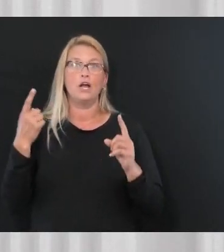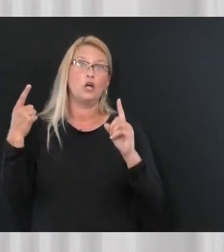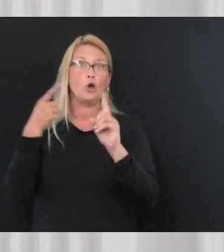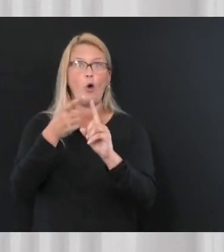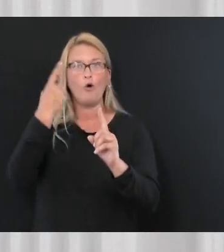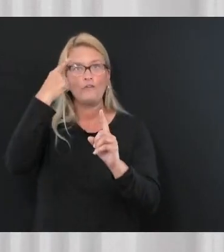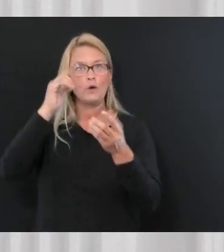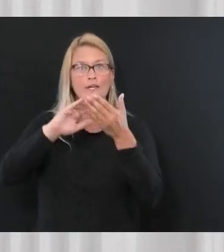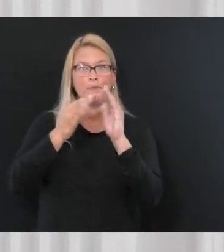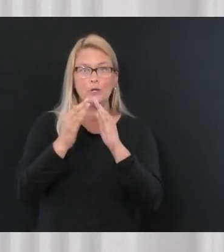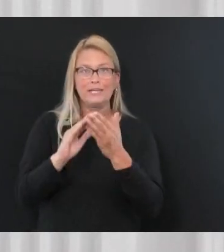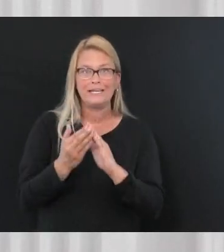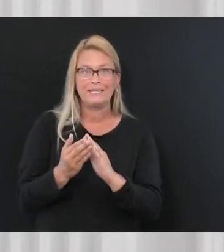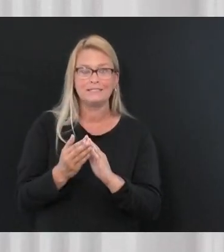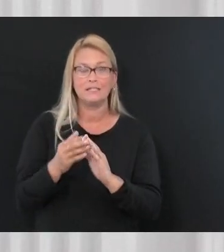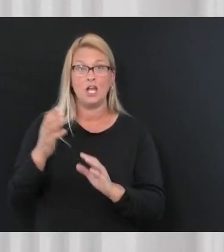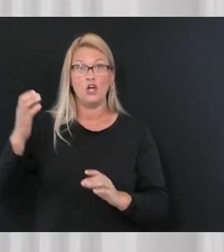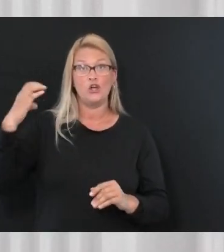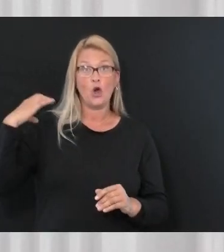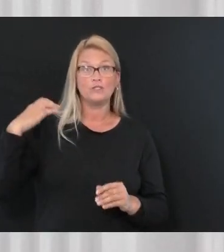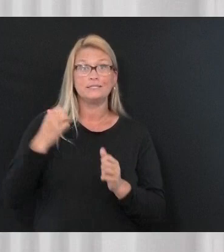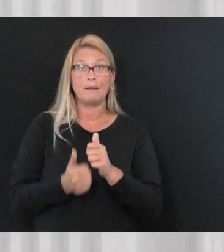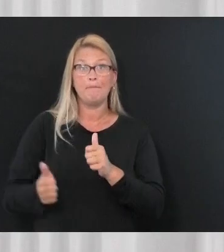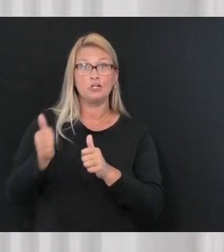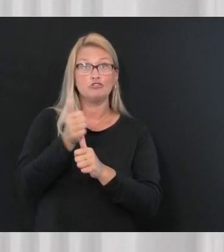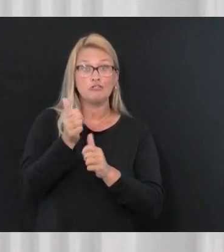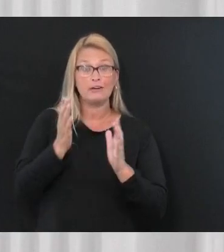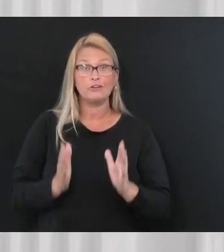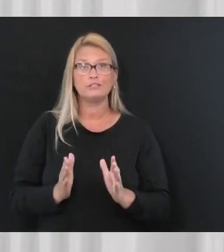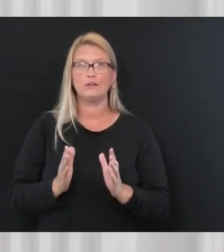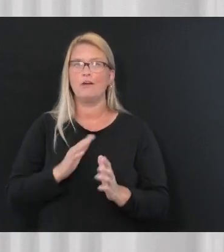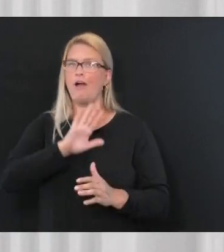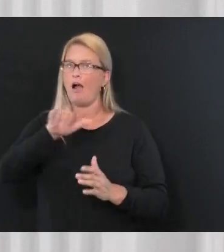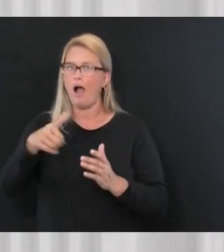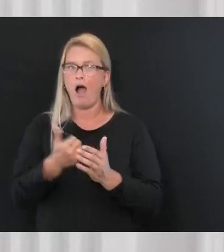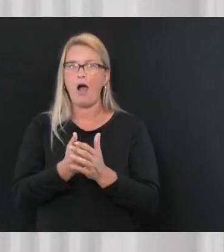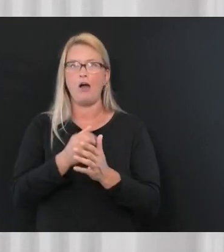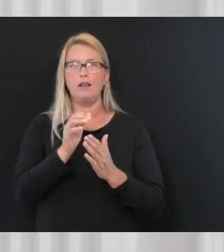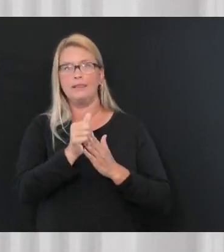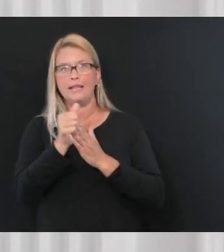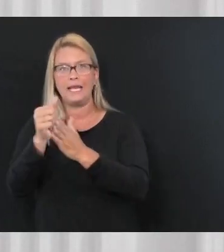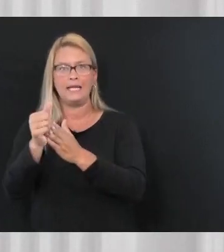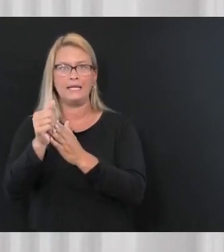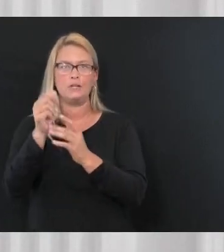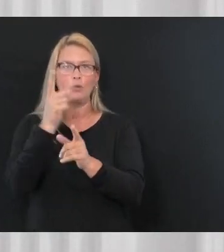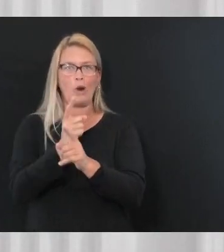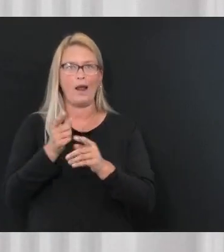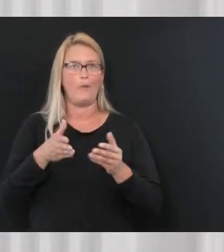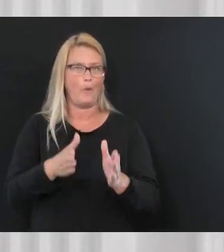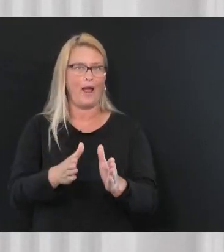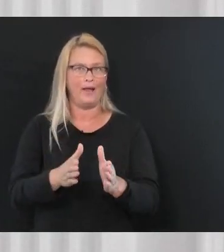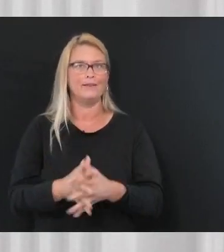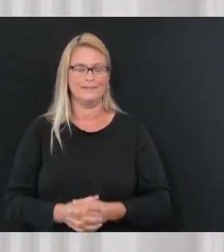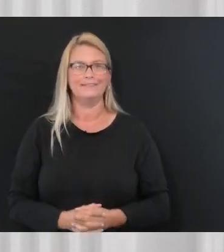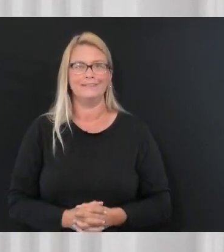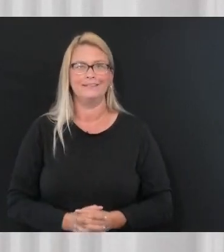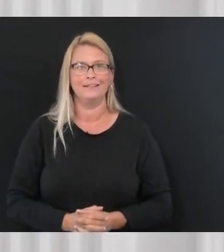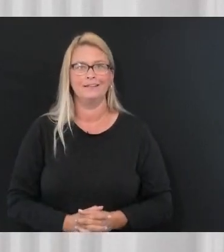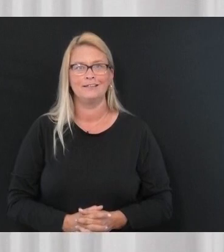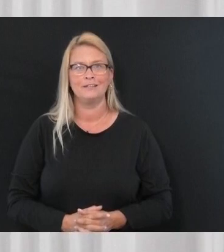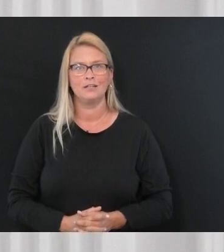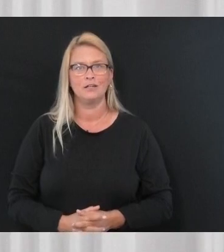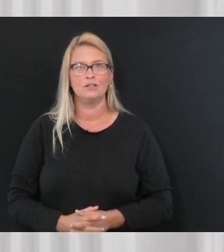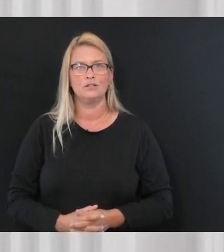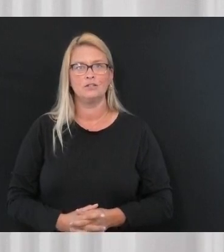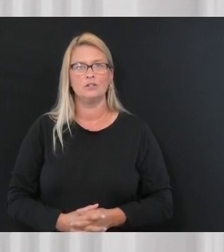think that with our coaches and administrators and players all leading the way, we think we're going to head in the right direction. We will work